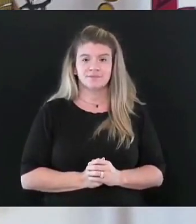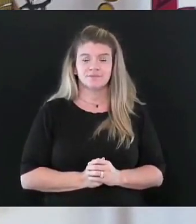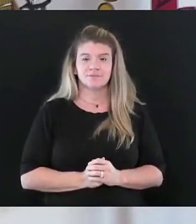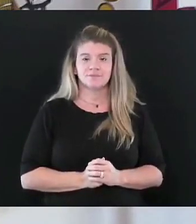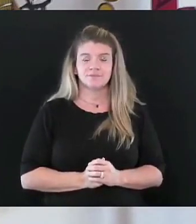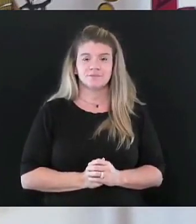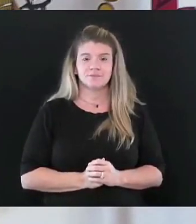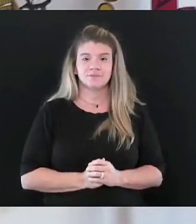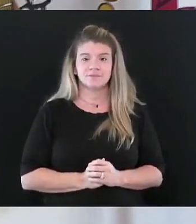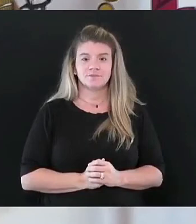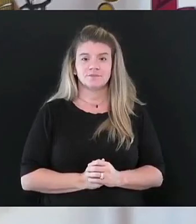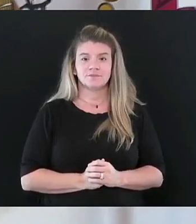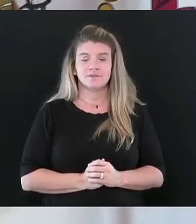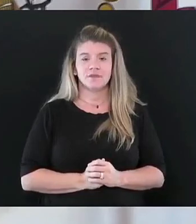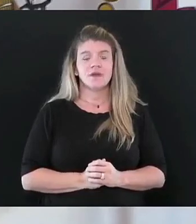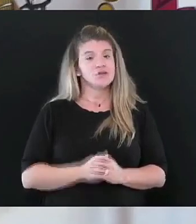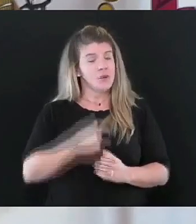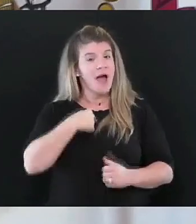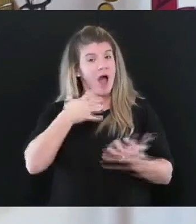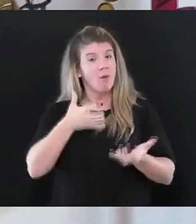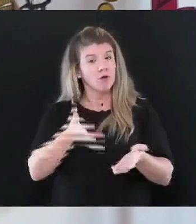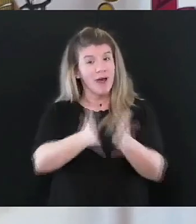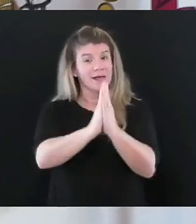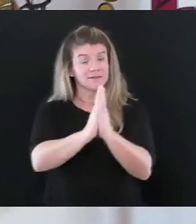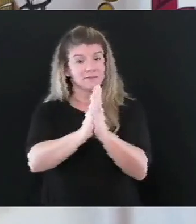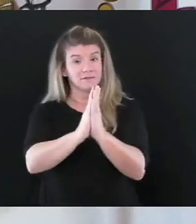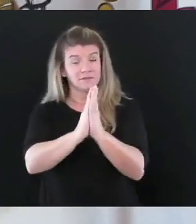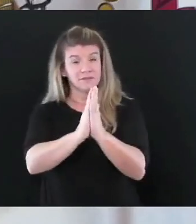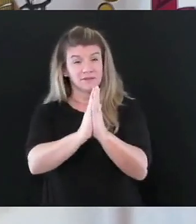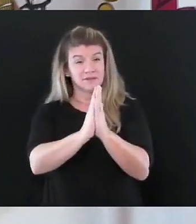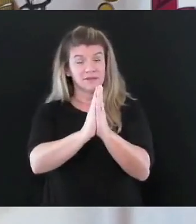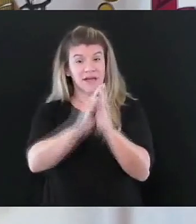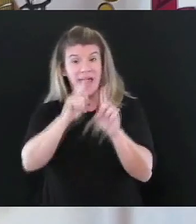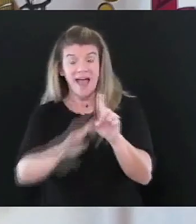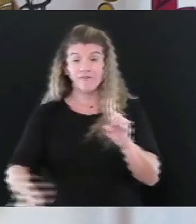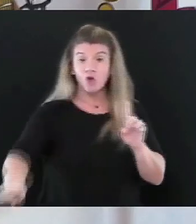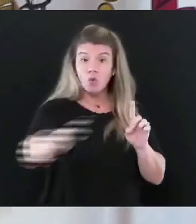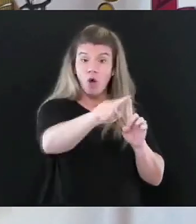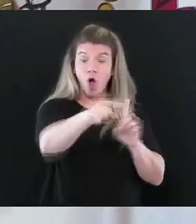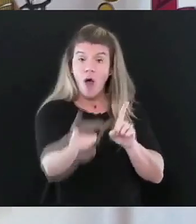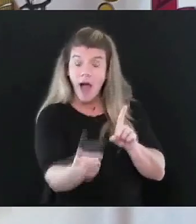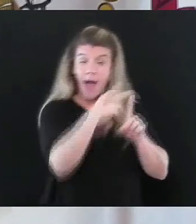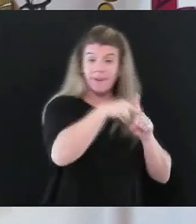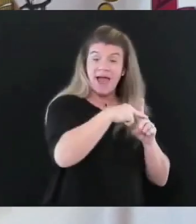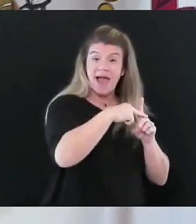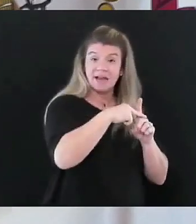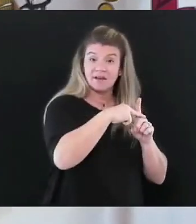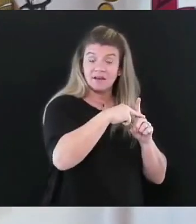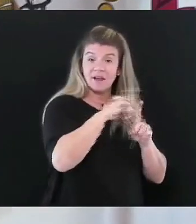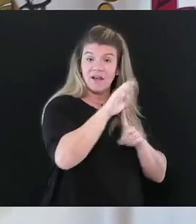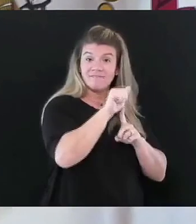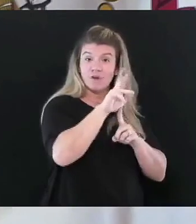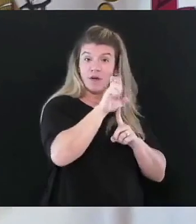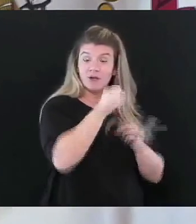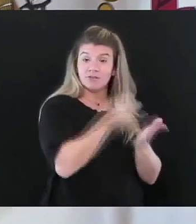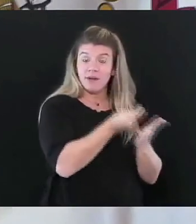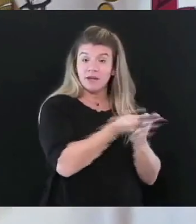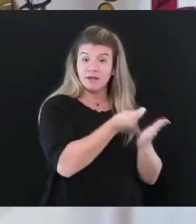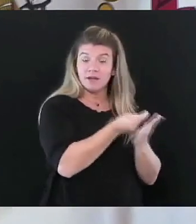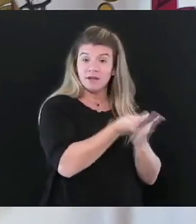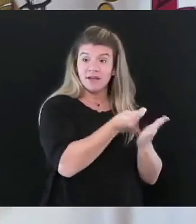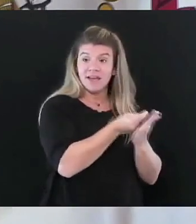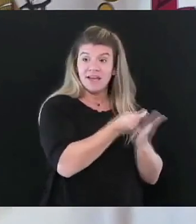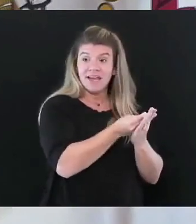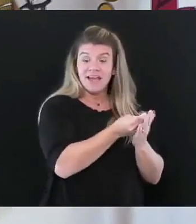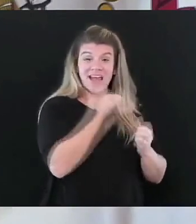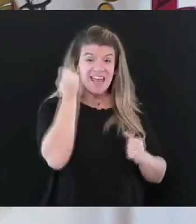Who has applied? Who has applied under the guidelines for CARES money that we have not